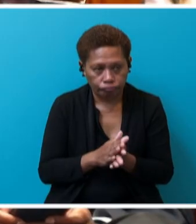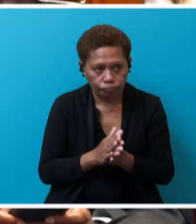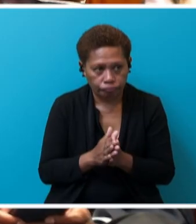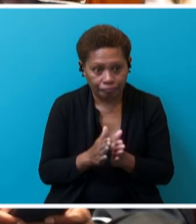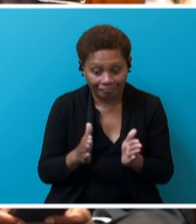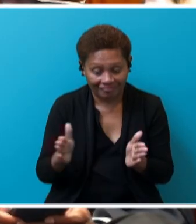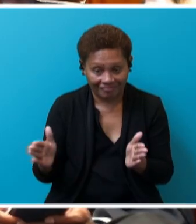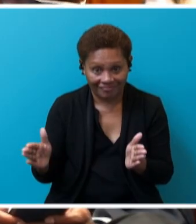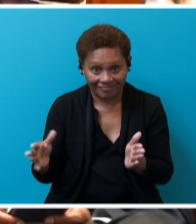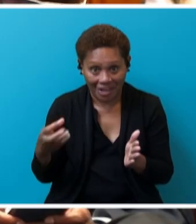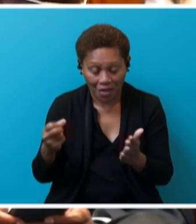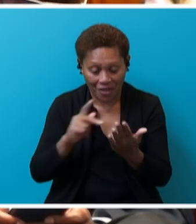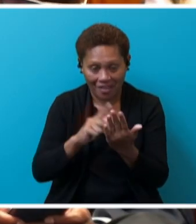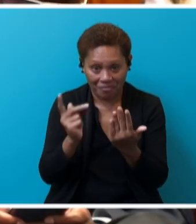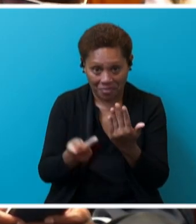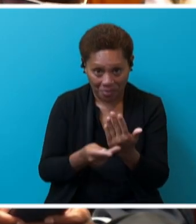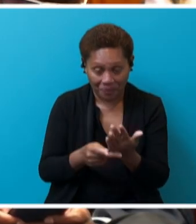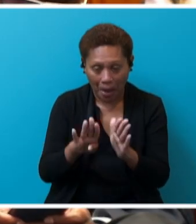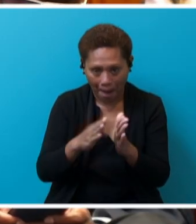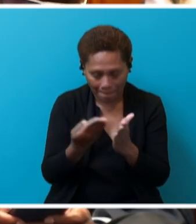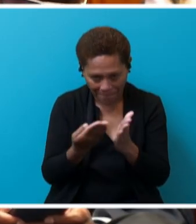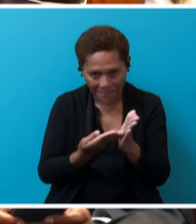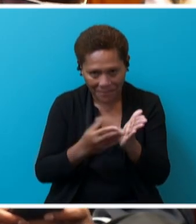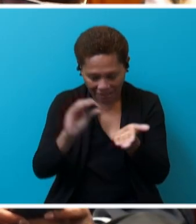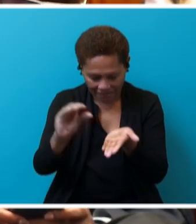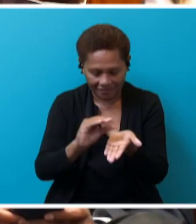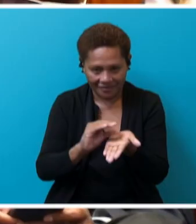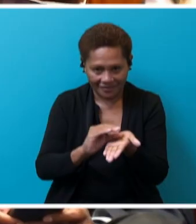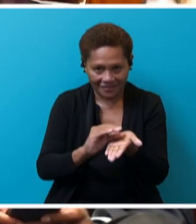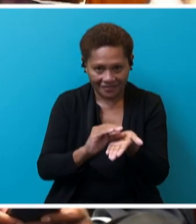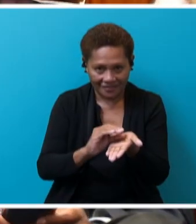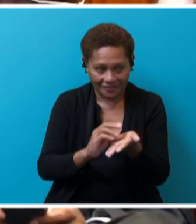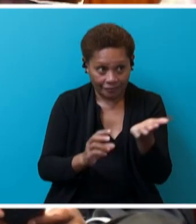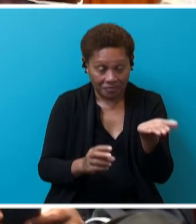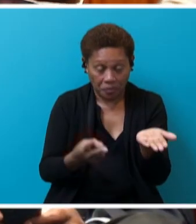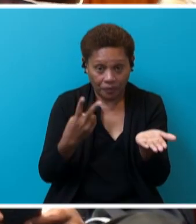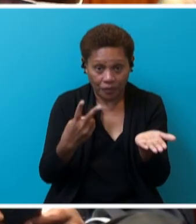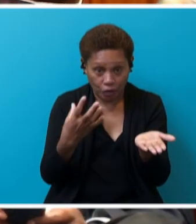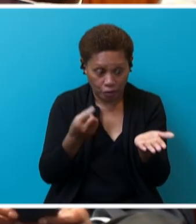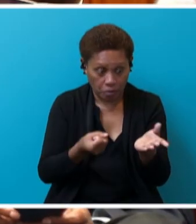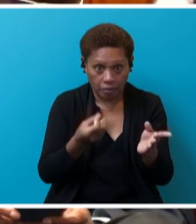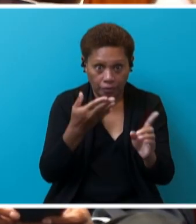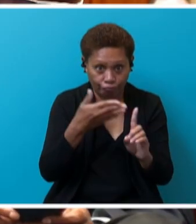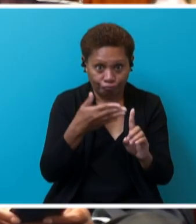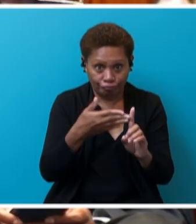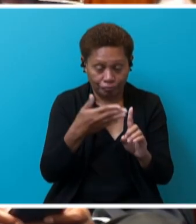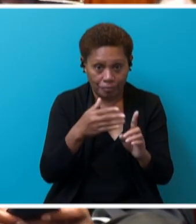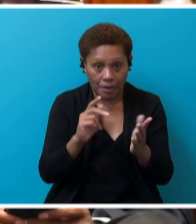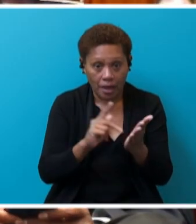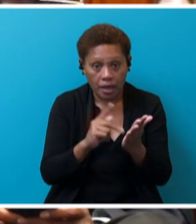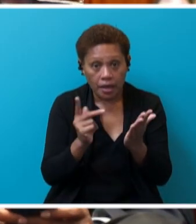programs which we have budgeted for, but one of or two of the major developments is